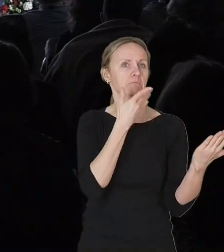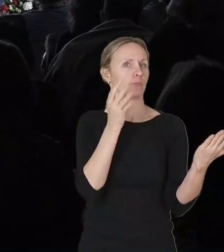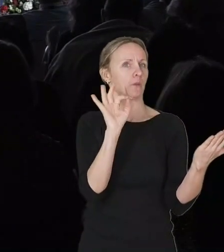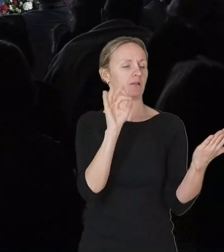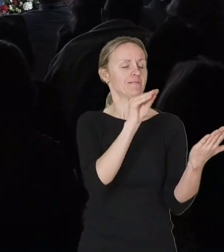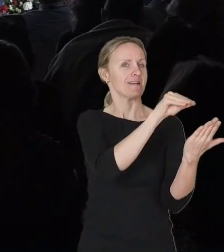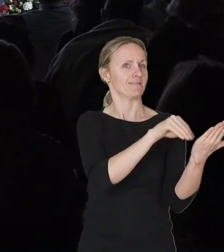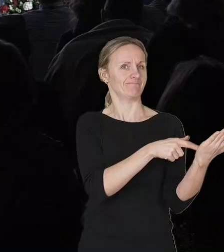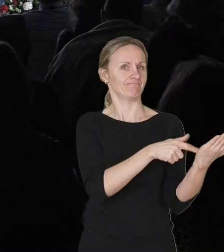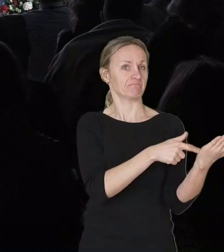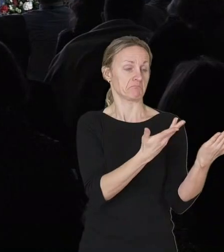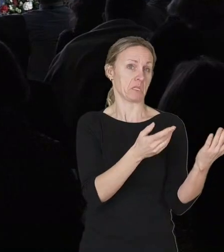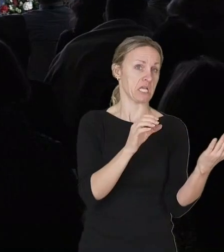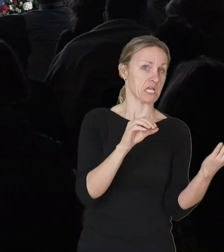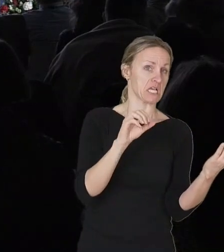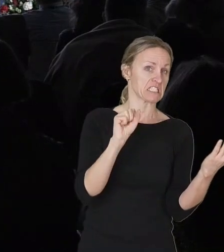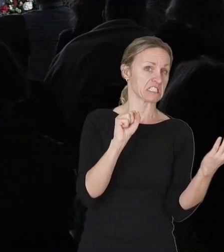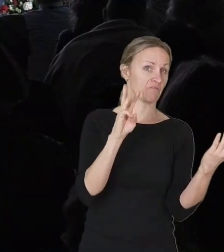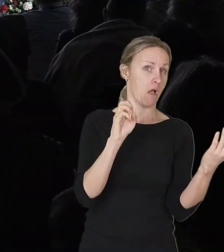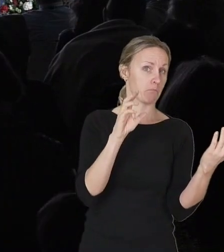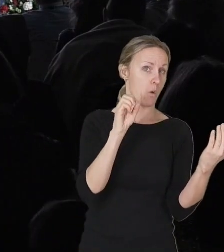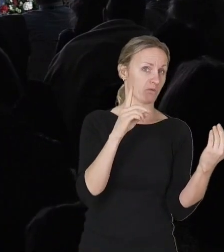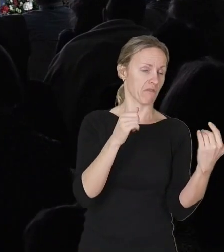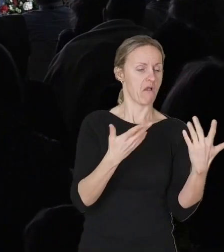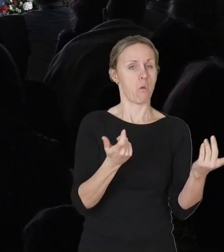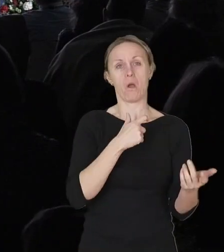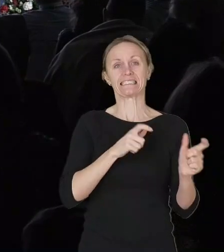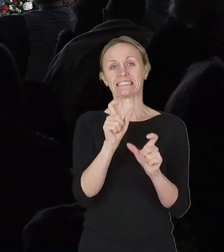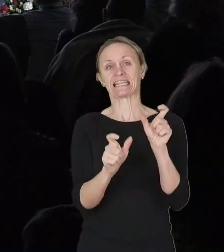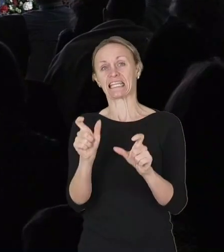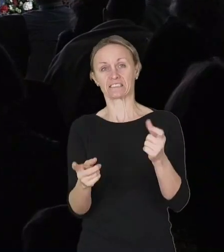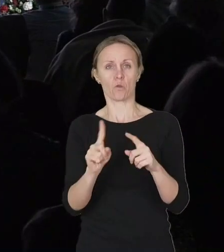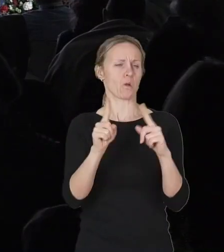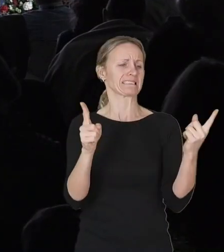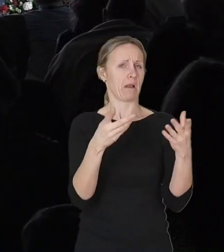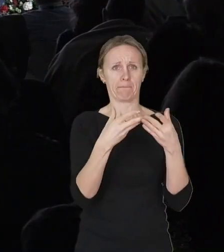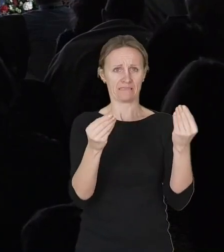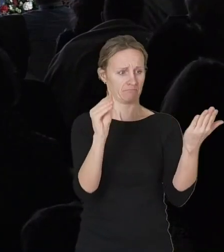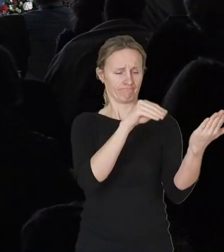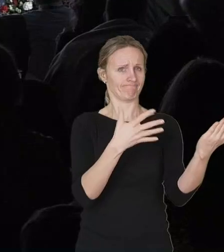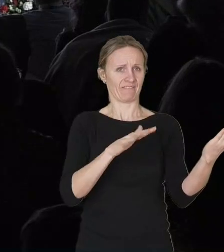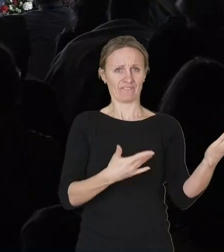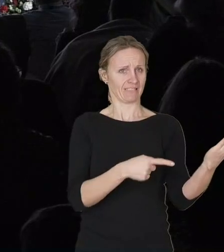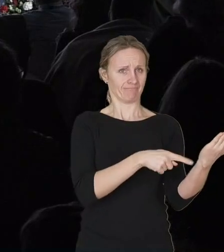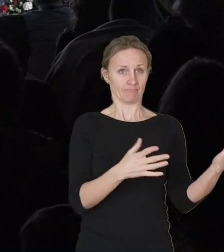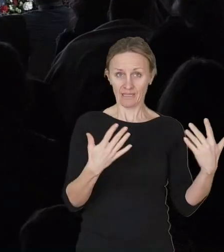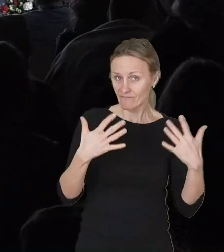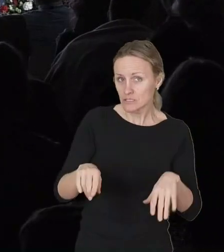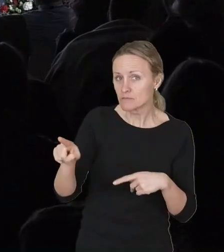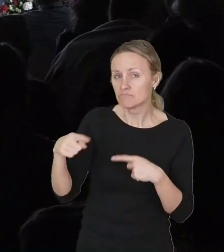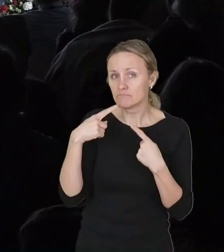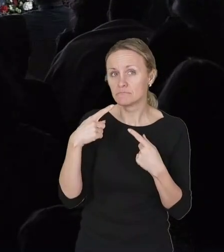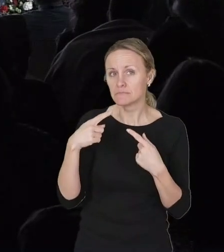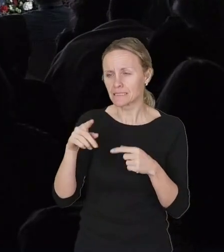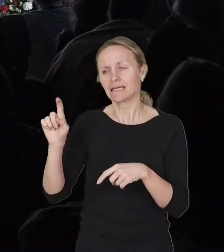to strengthen the single market? As it is to some extent the kind of the political question, not only the